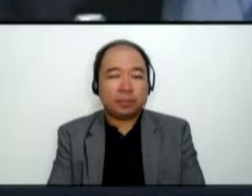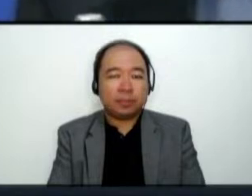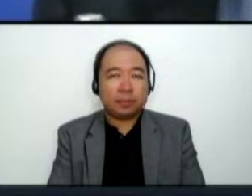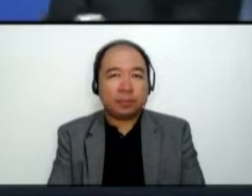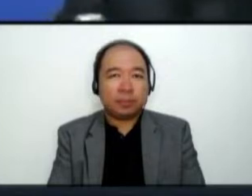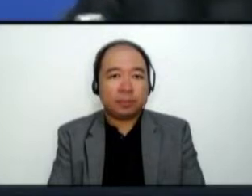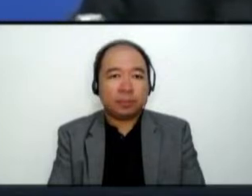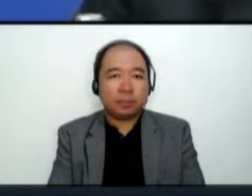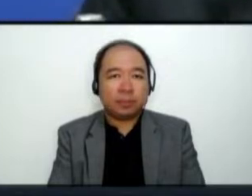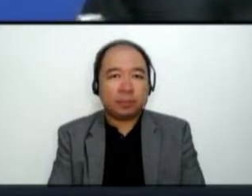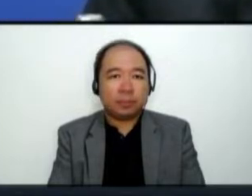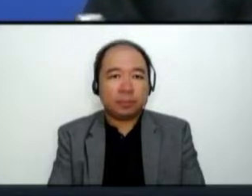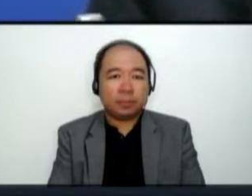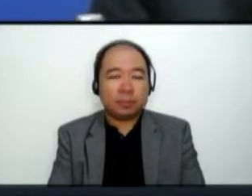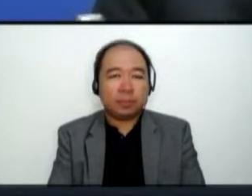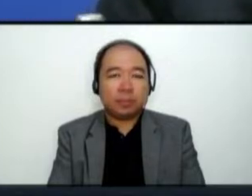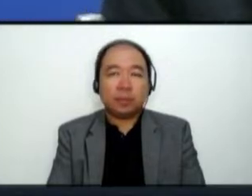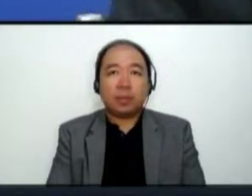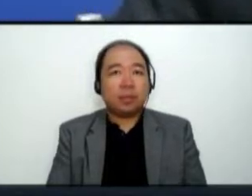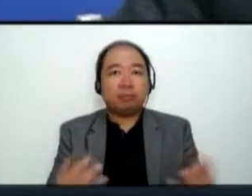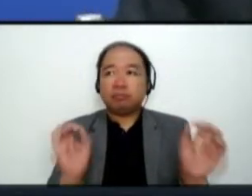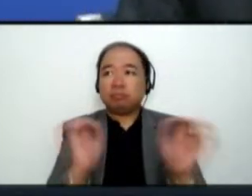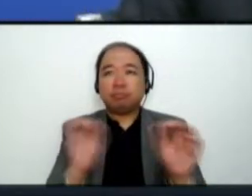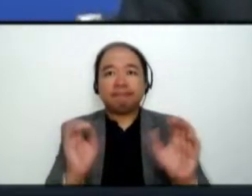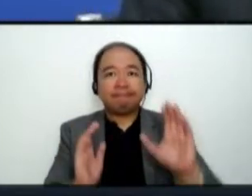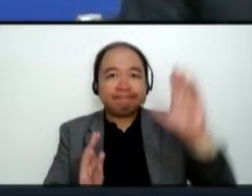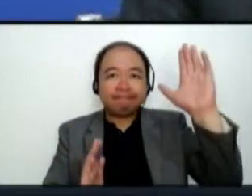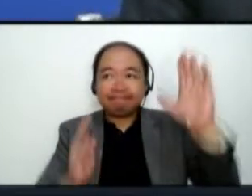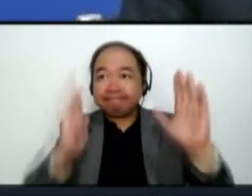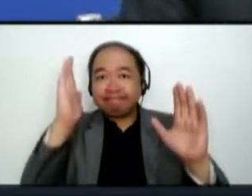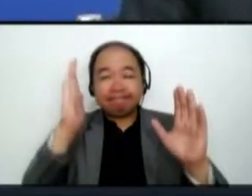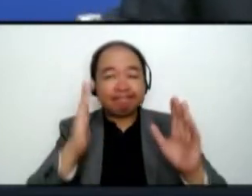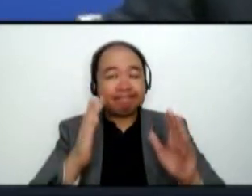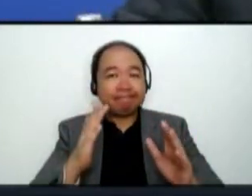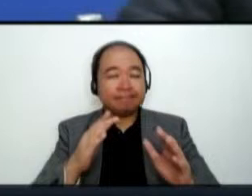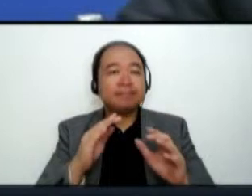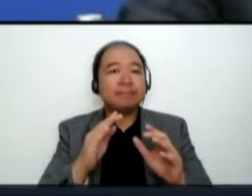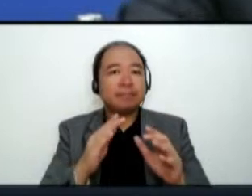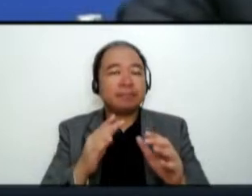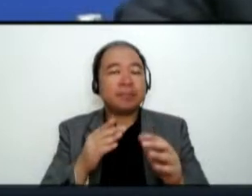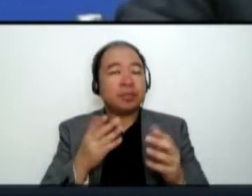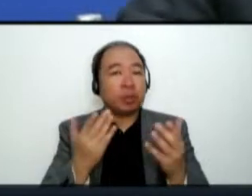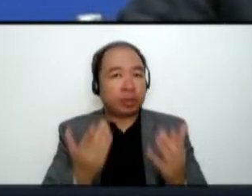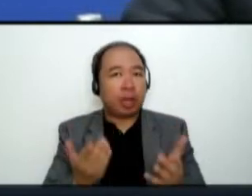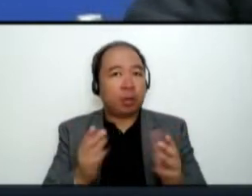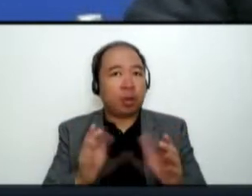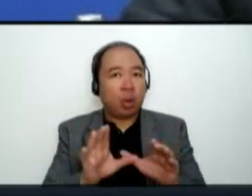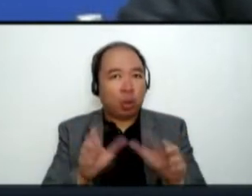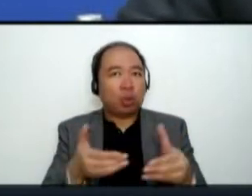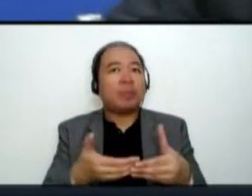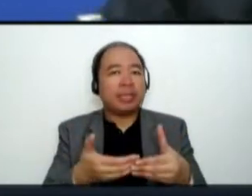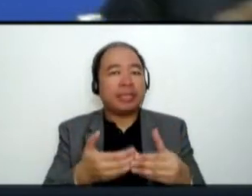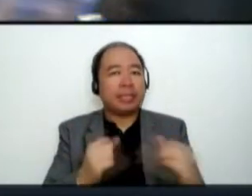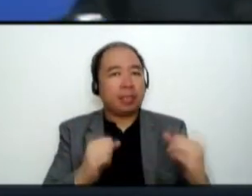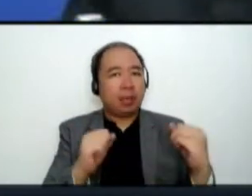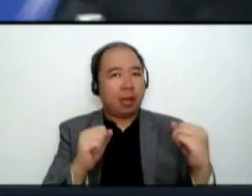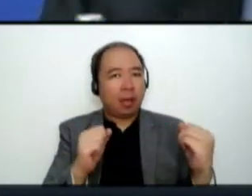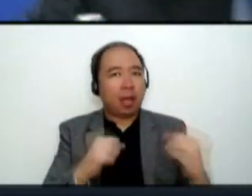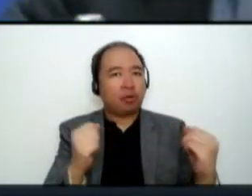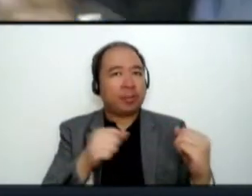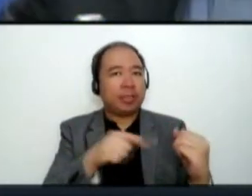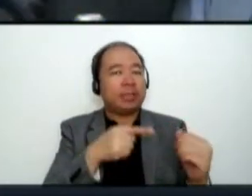Yeah. If there are no interventions, we can consider the committee on agreements with this